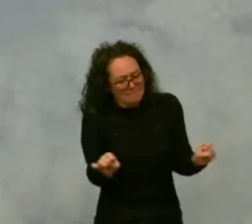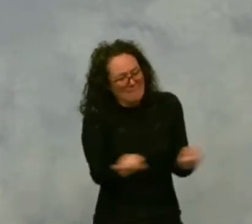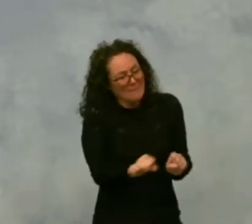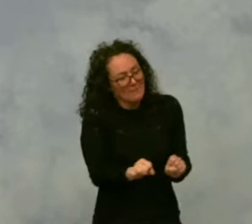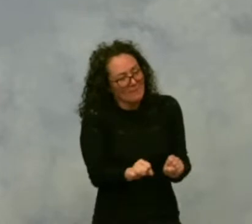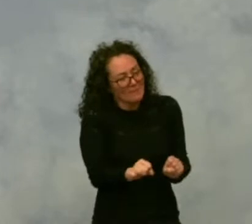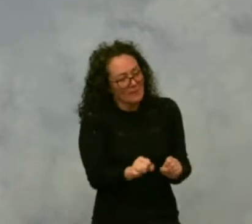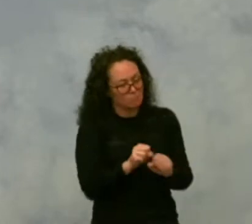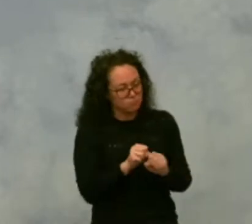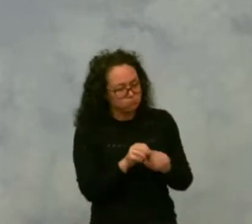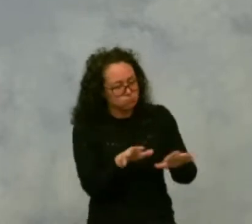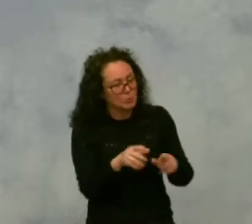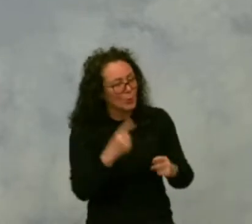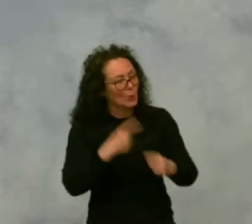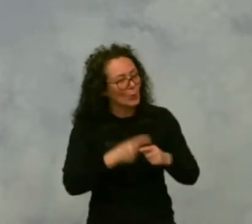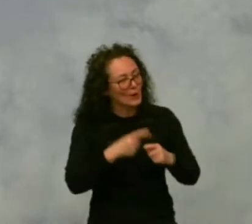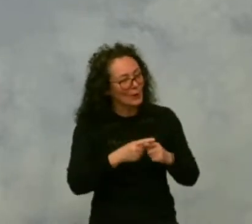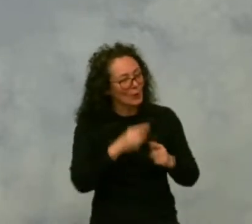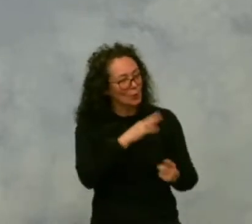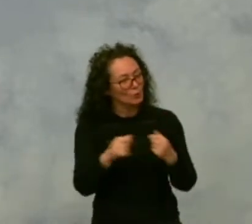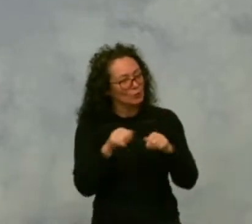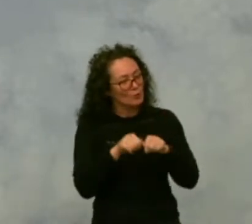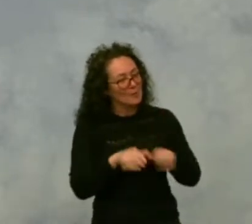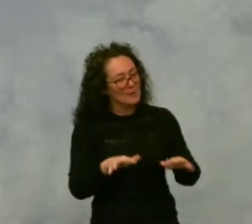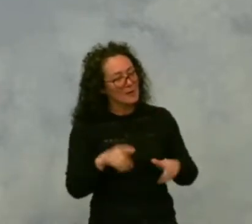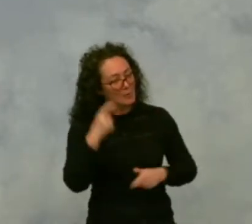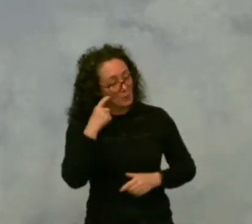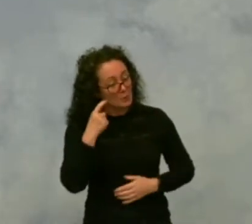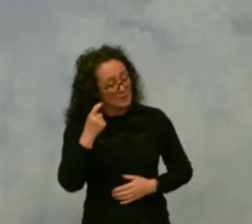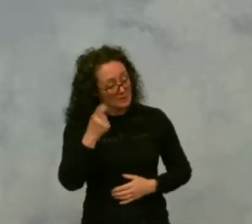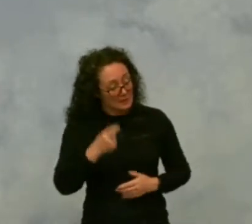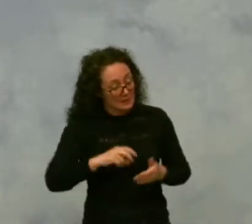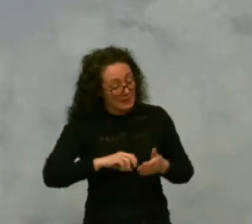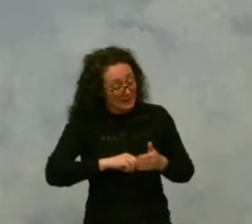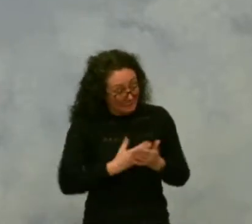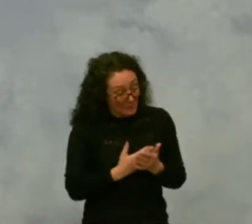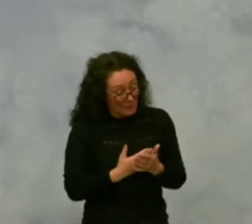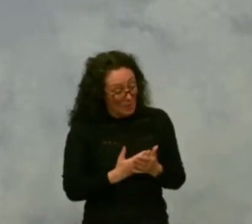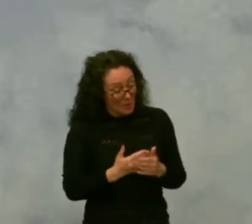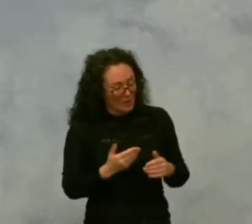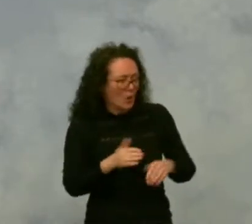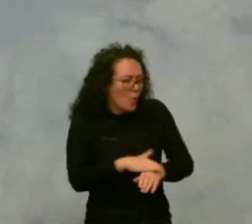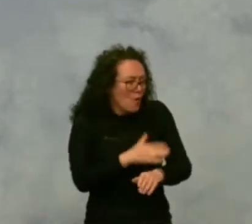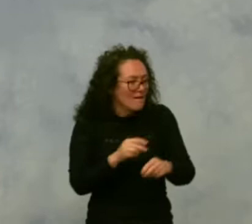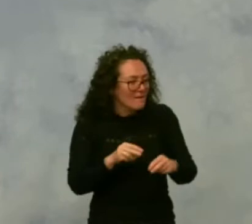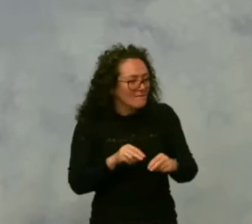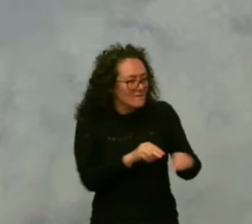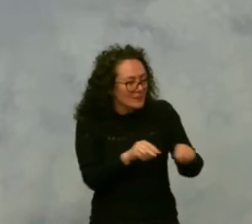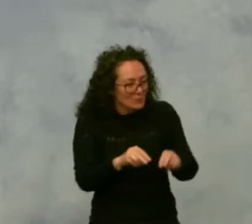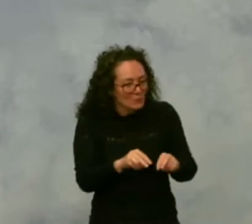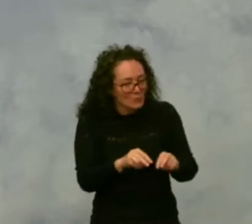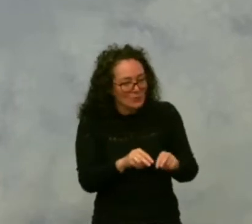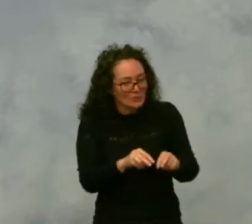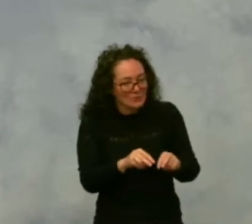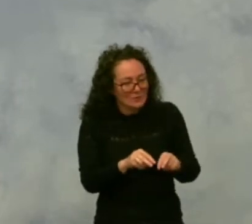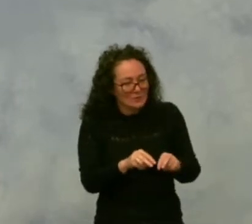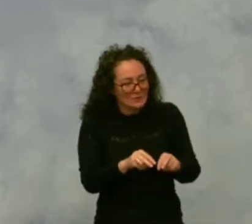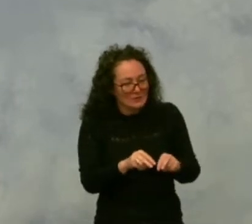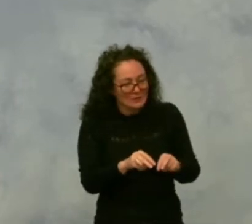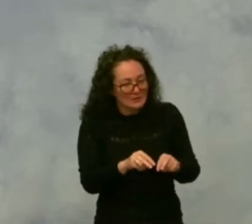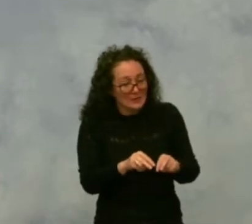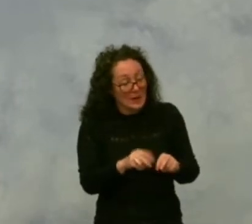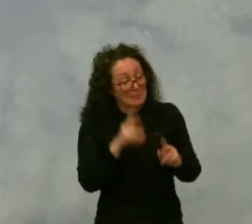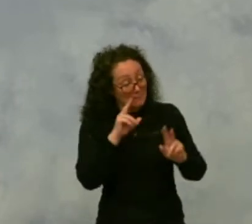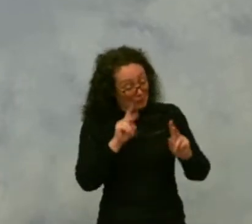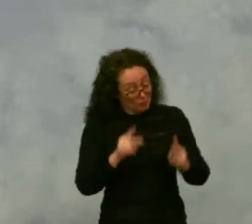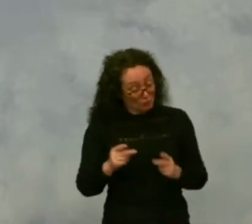social media, but we have been developing slightly longer films, more detailed. And as the Chair said, you know, I reviewed some just this week and they